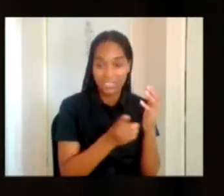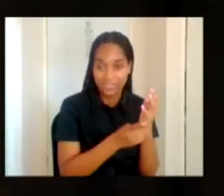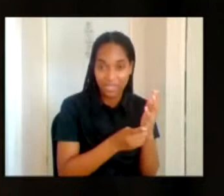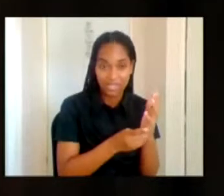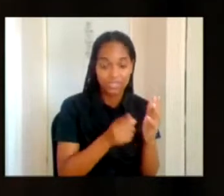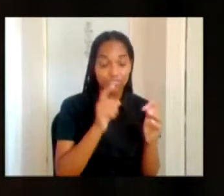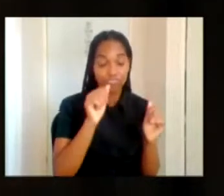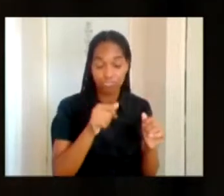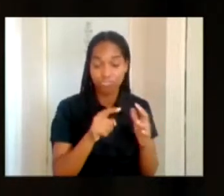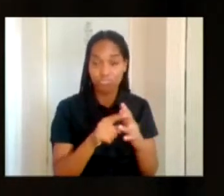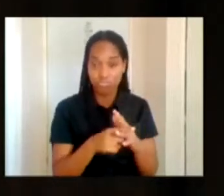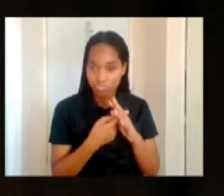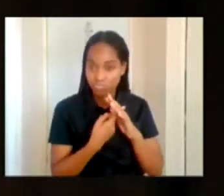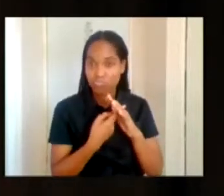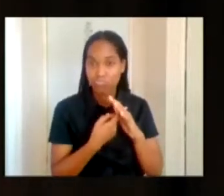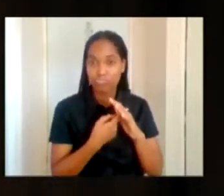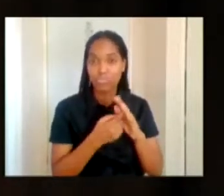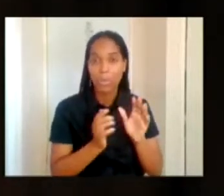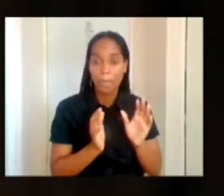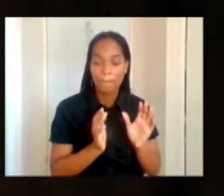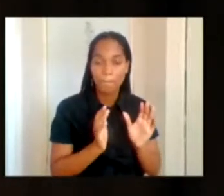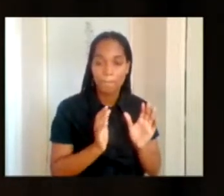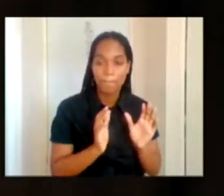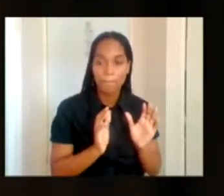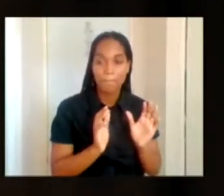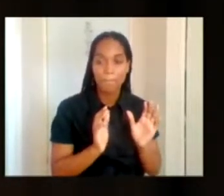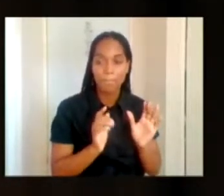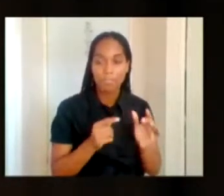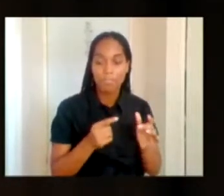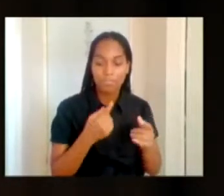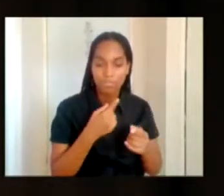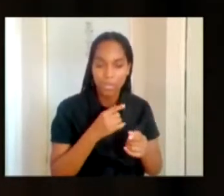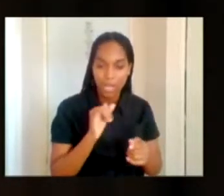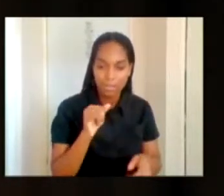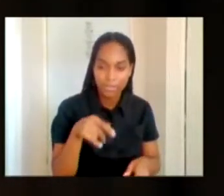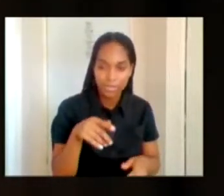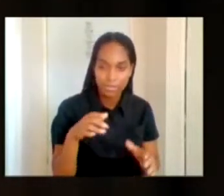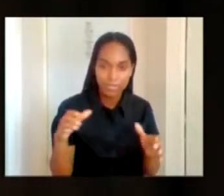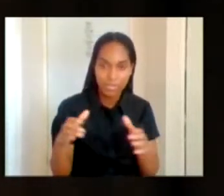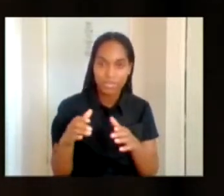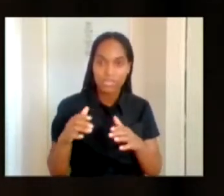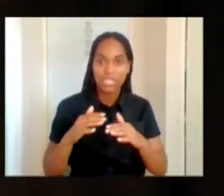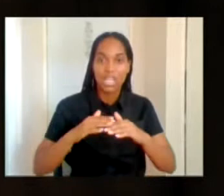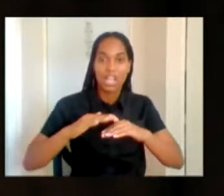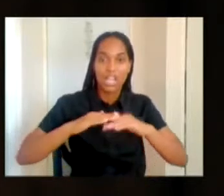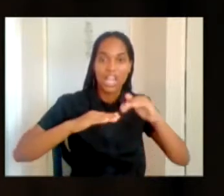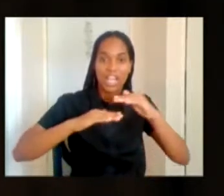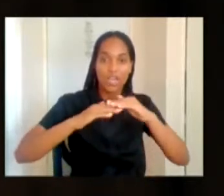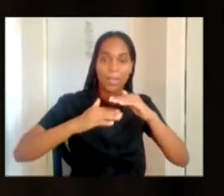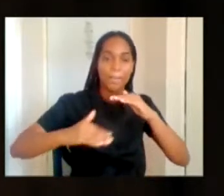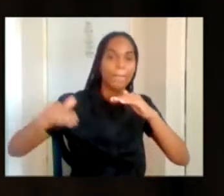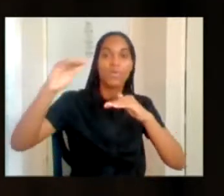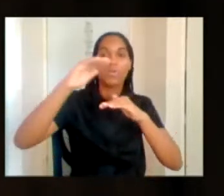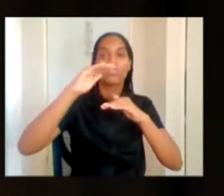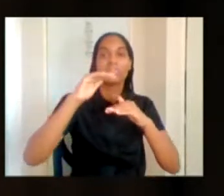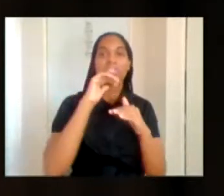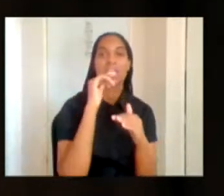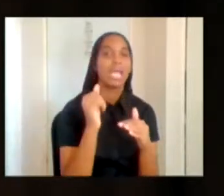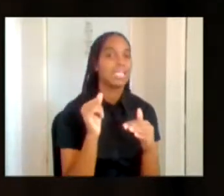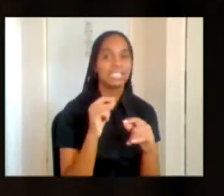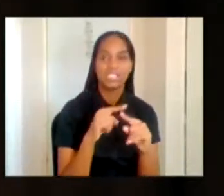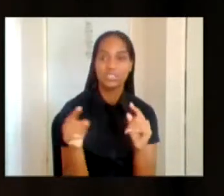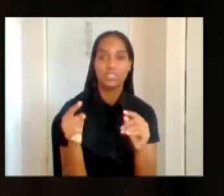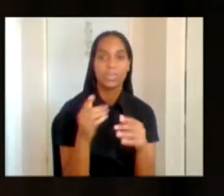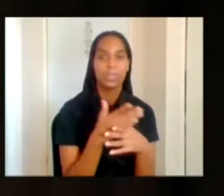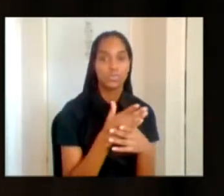to push the IP packets, then receiver, the layer above, will not distinguish, between the